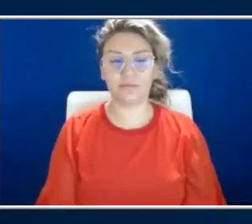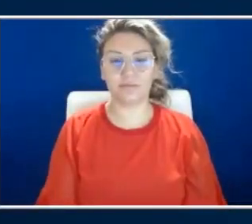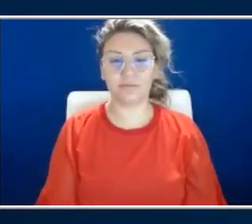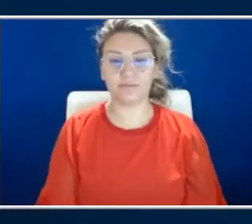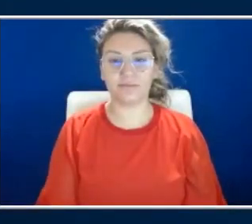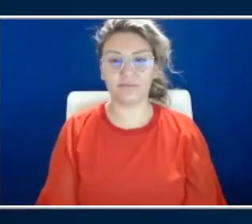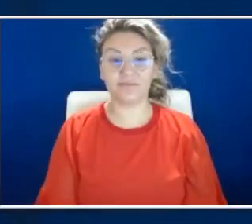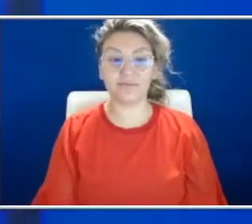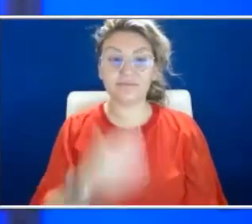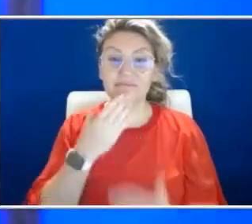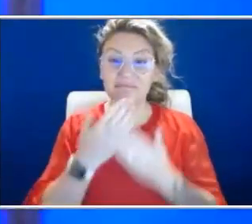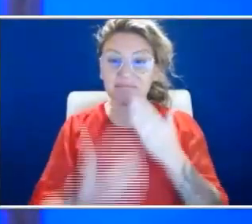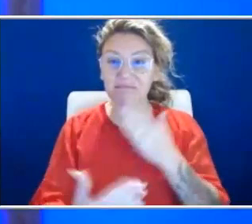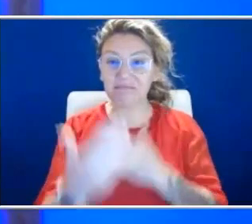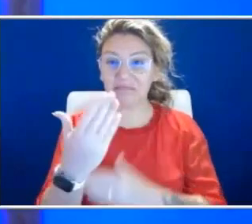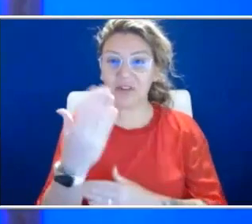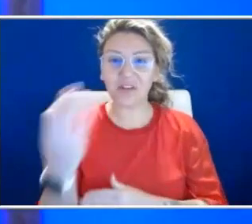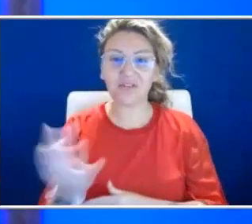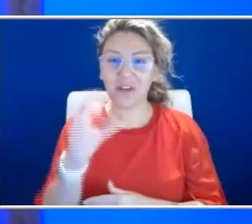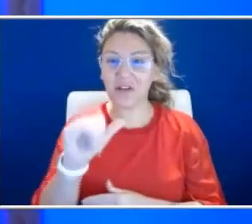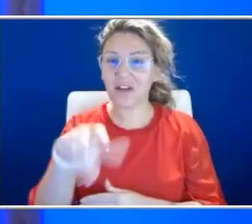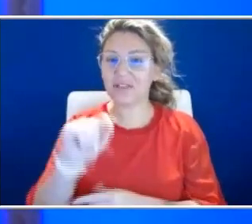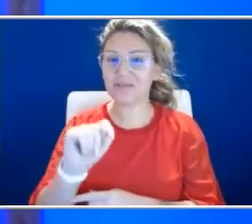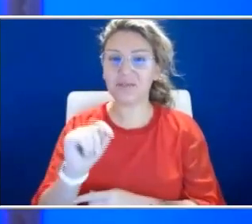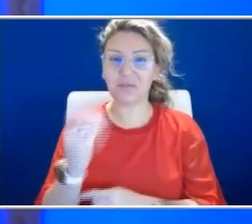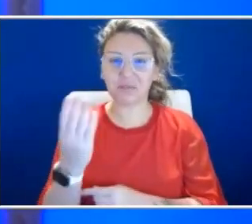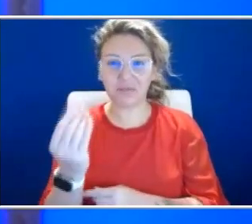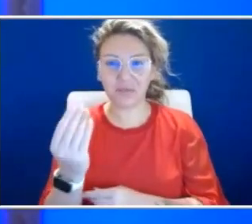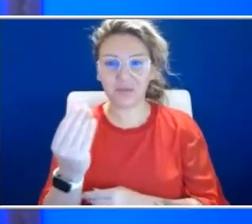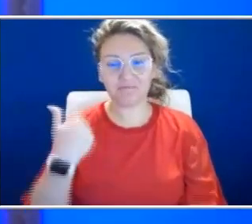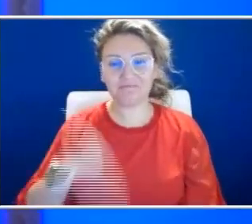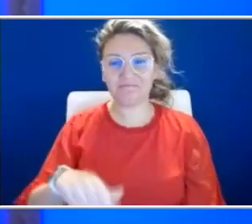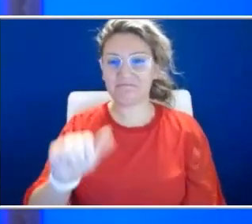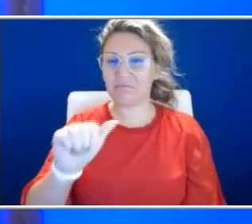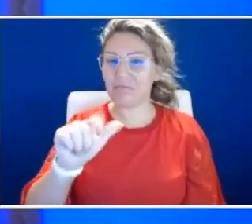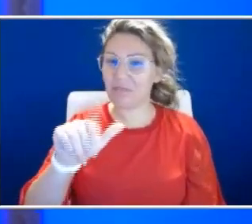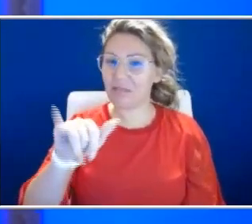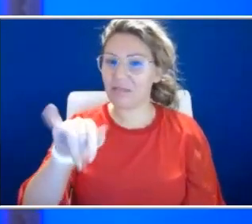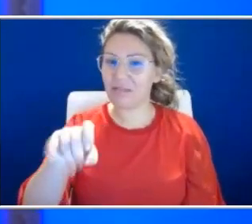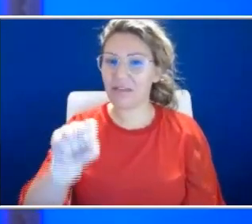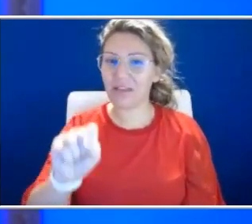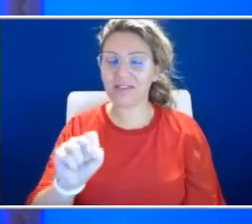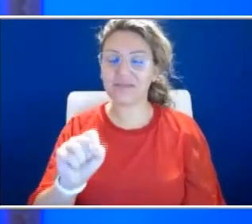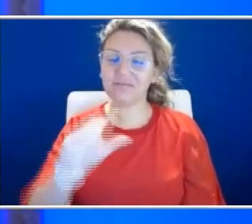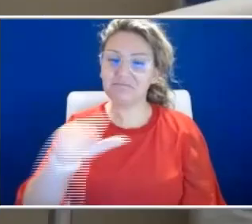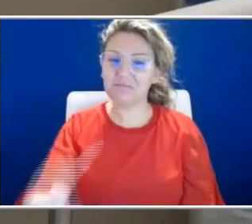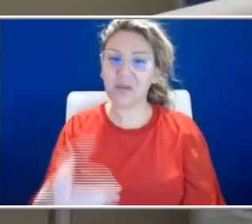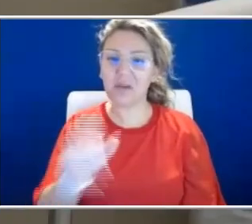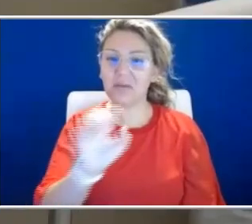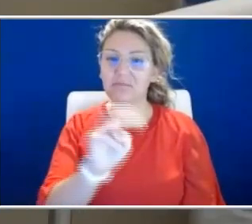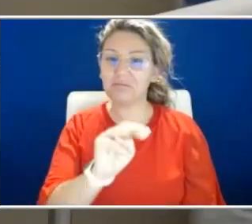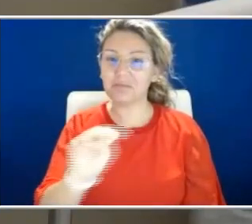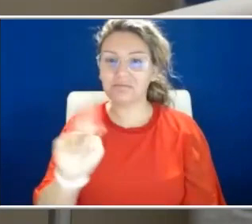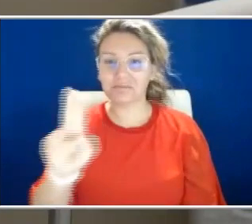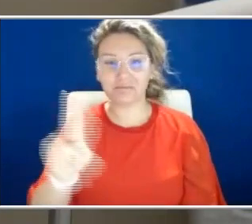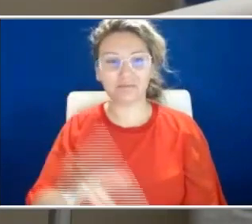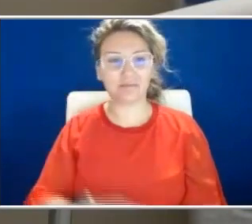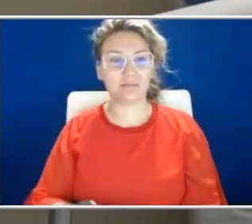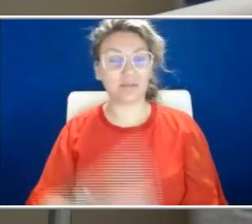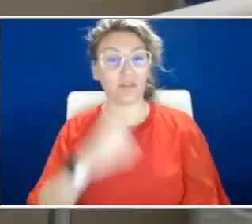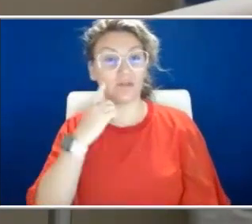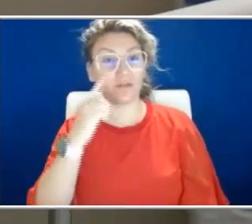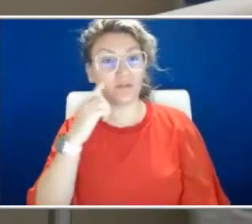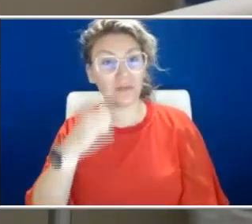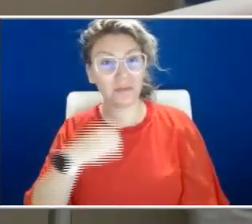Good morning. It's Friday, October 14th. I'm Alexis Del Cid. Welcome to the Morning Medical Update. For me, I just